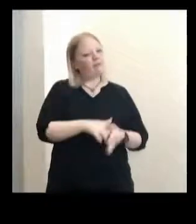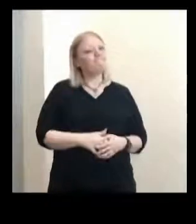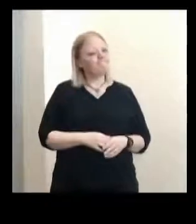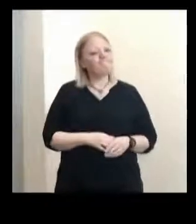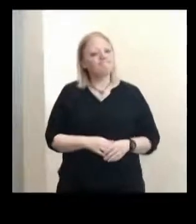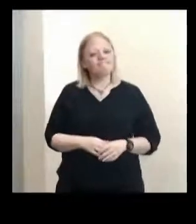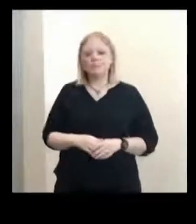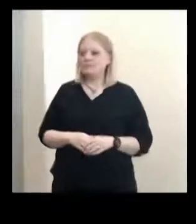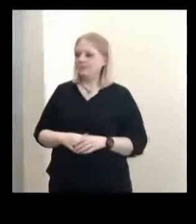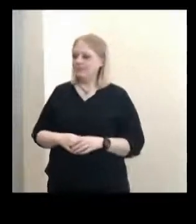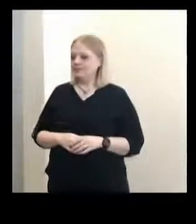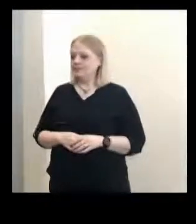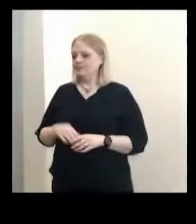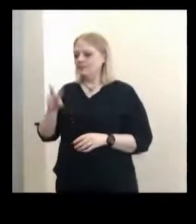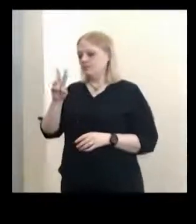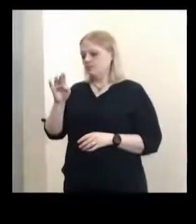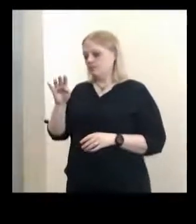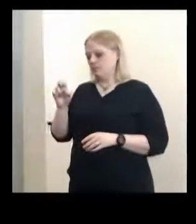WBEN, Mike Baggerman.